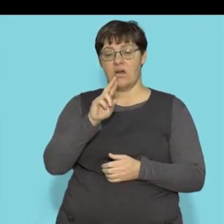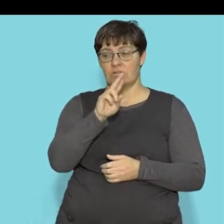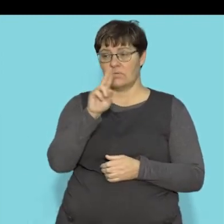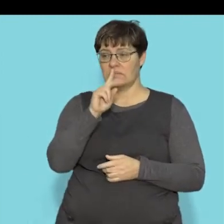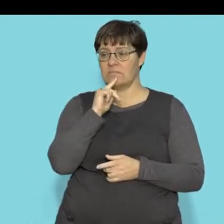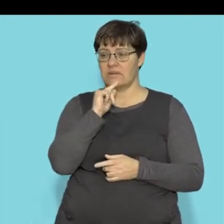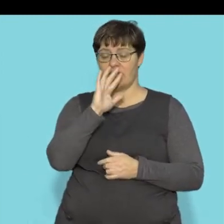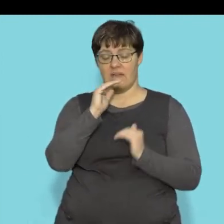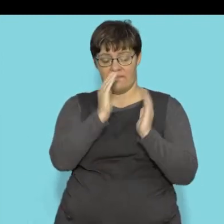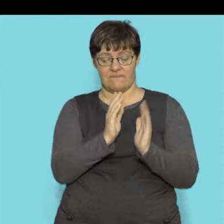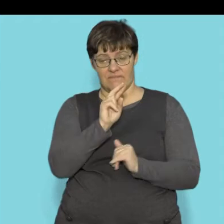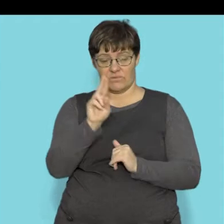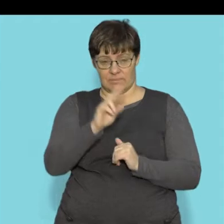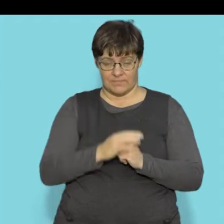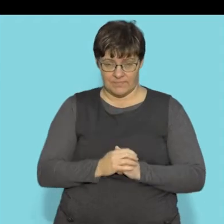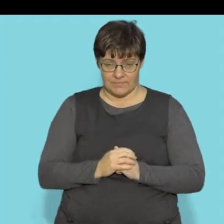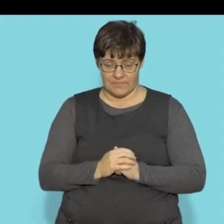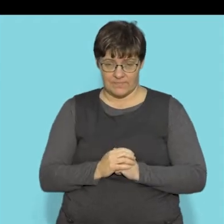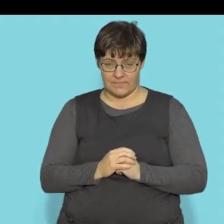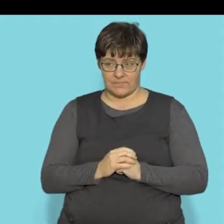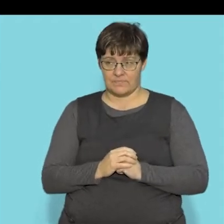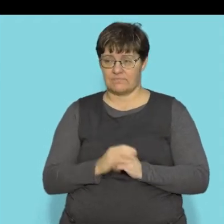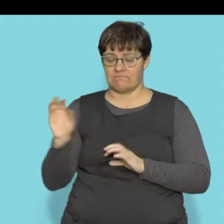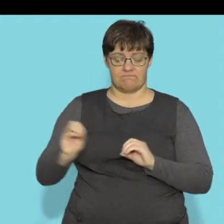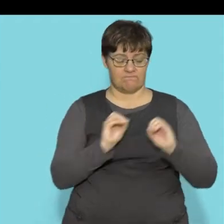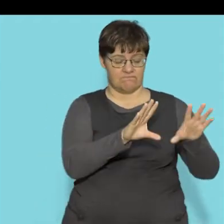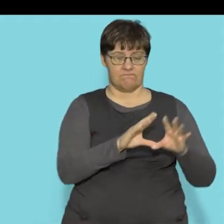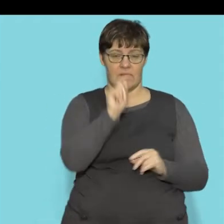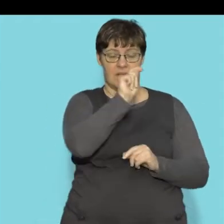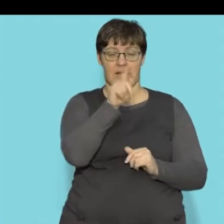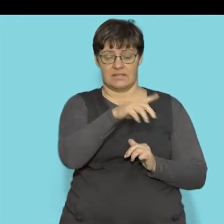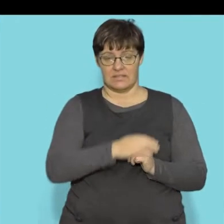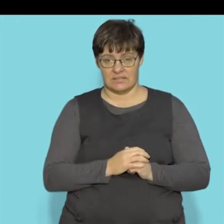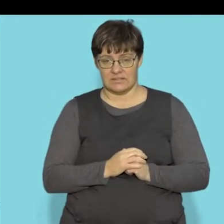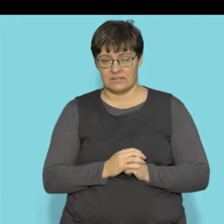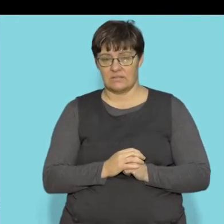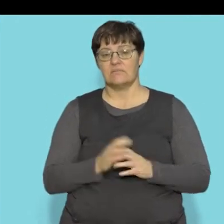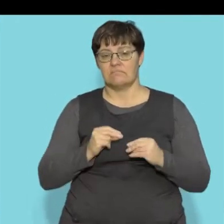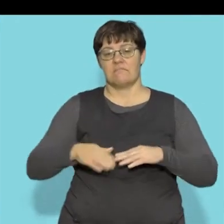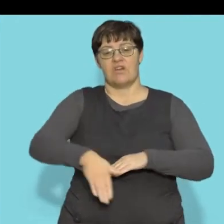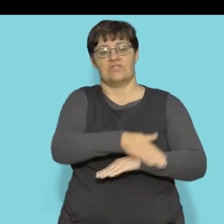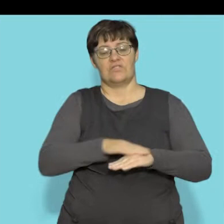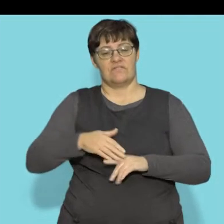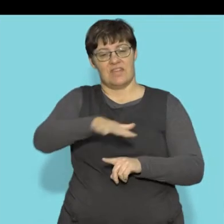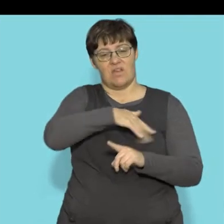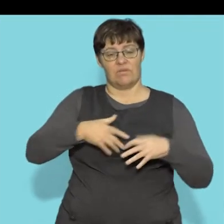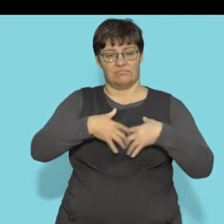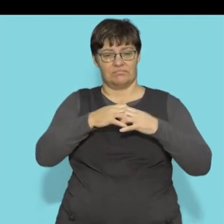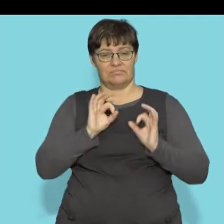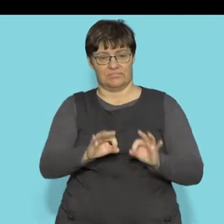r squared, which will be 5 squared. Now we can plug this all into my calculator to determine the surface